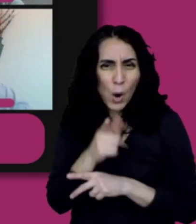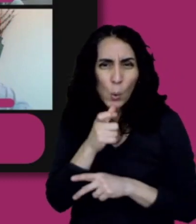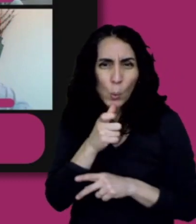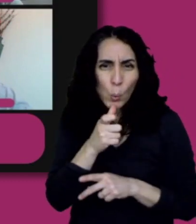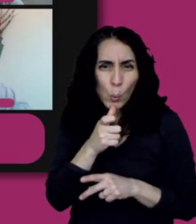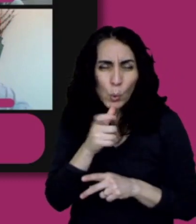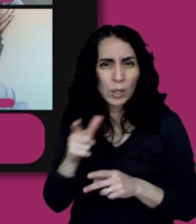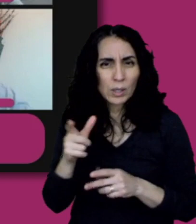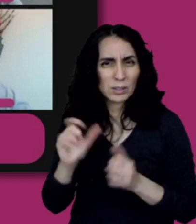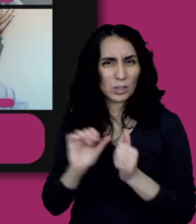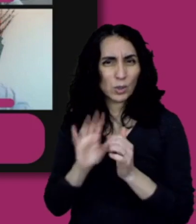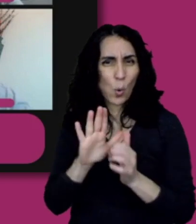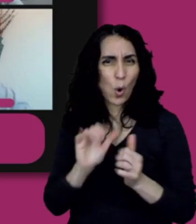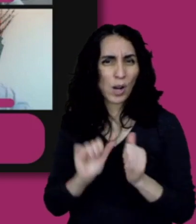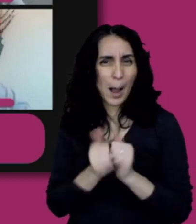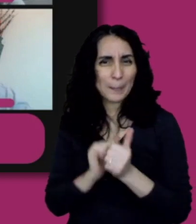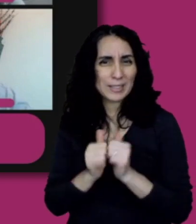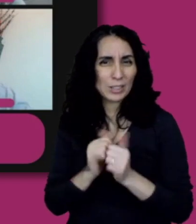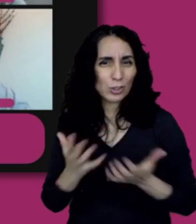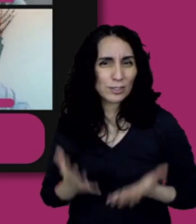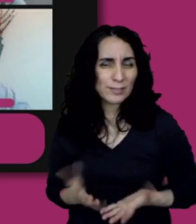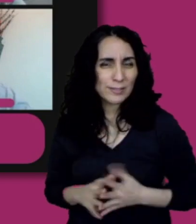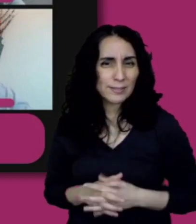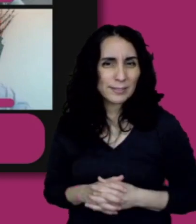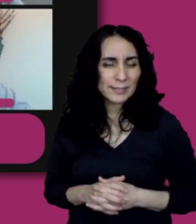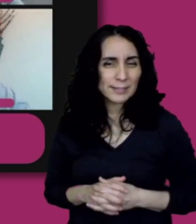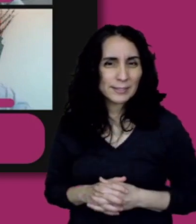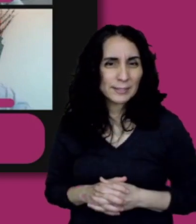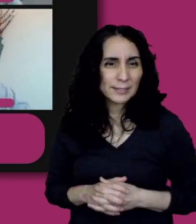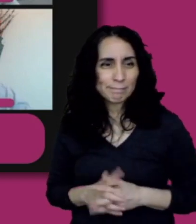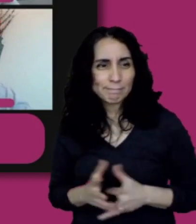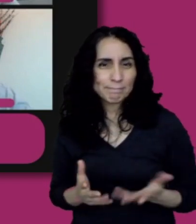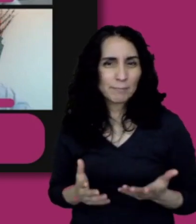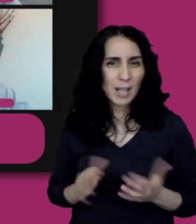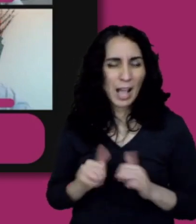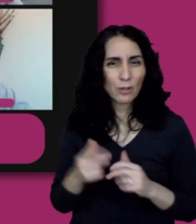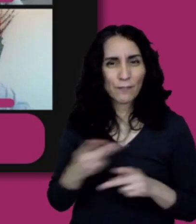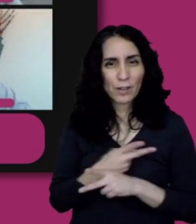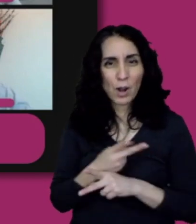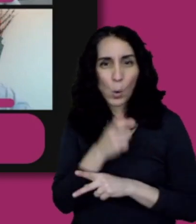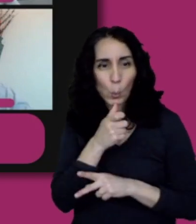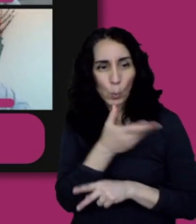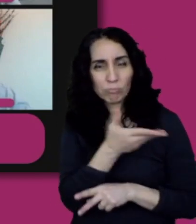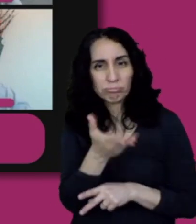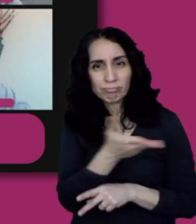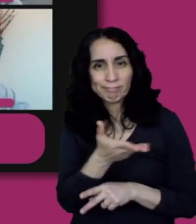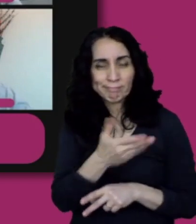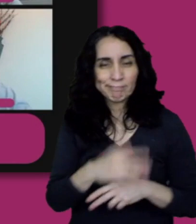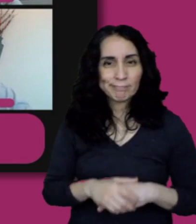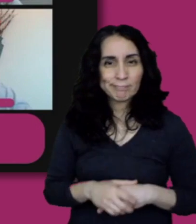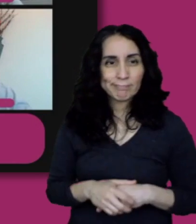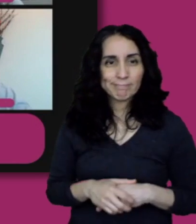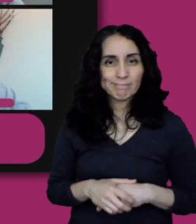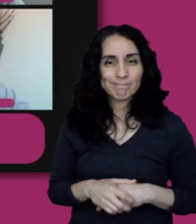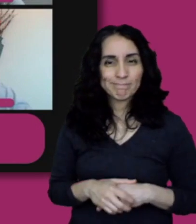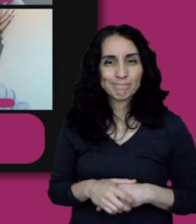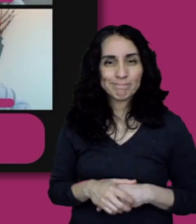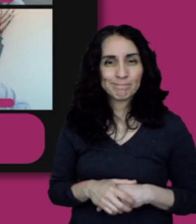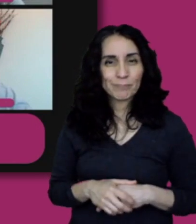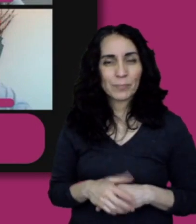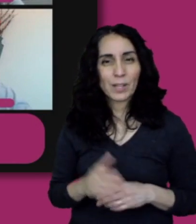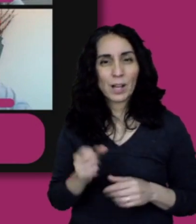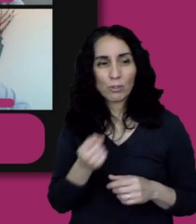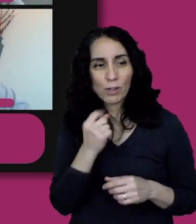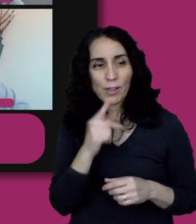your competition is, and how do you watch, what is the process of figuring out who they are, and